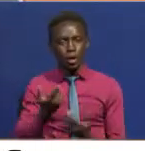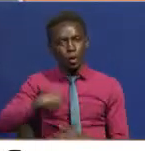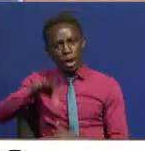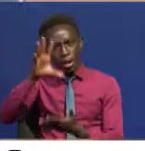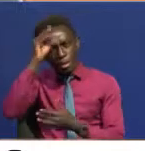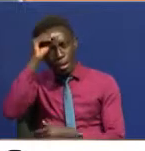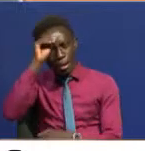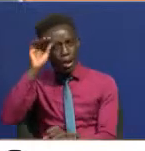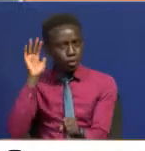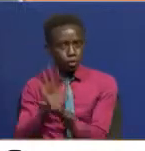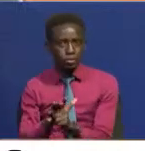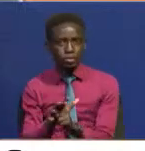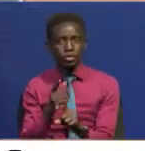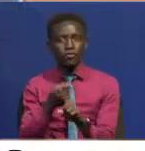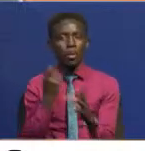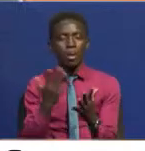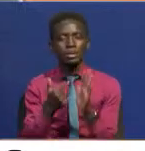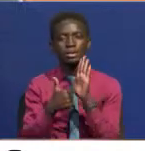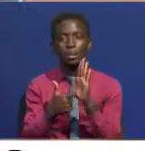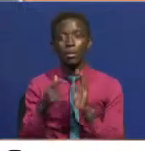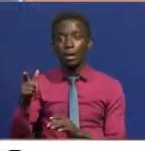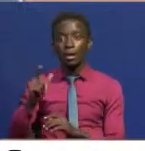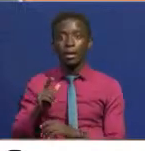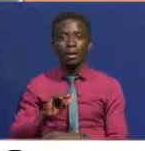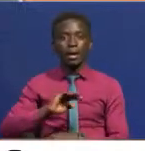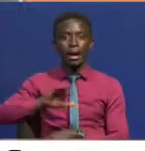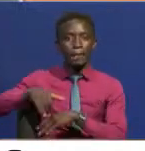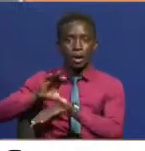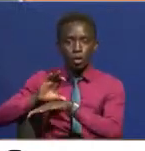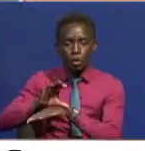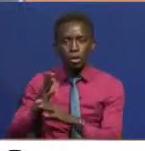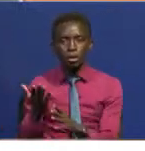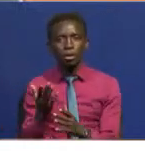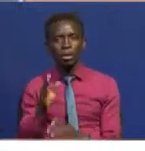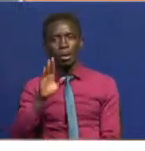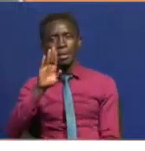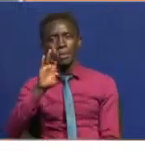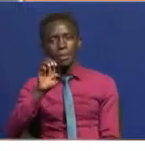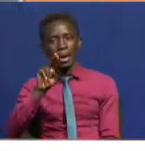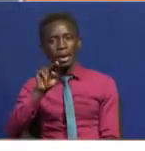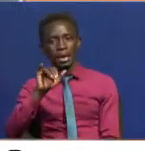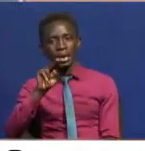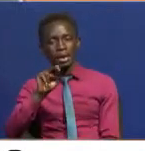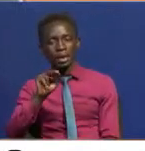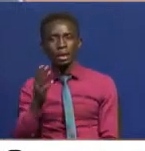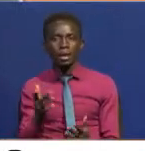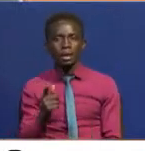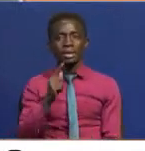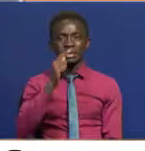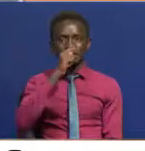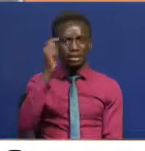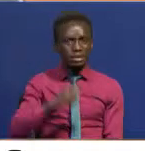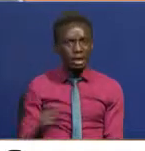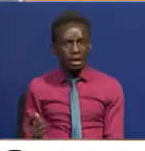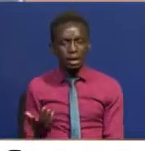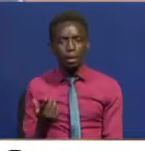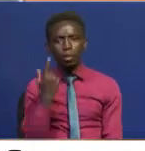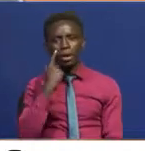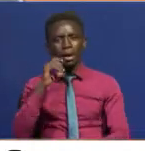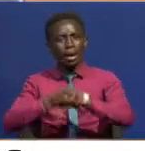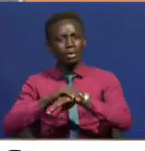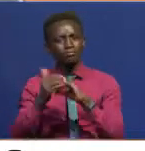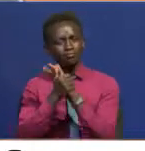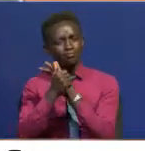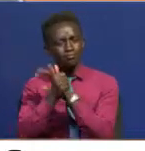lot from the likes of Cameroon, the likes of Benin and Tanzanians, and we acquired a lot of skills from